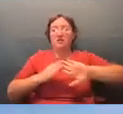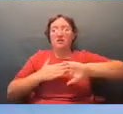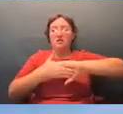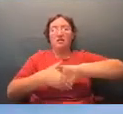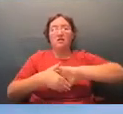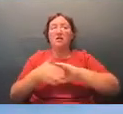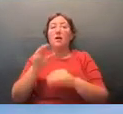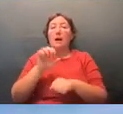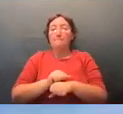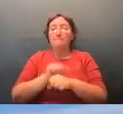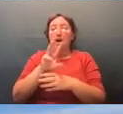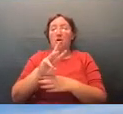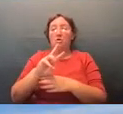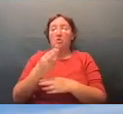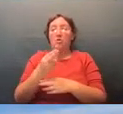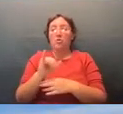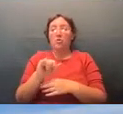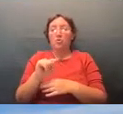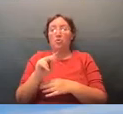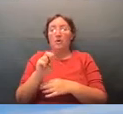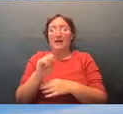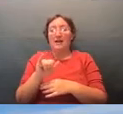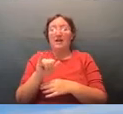is Mount Whitney. Mount Whitney, like I said, sits at